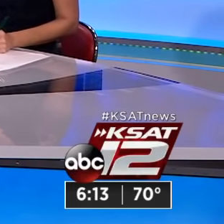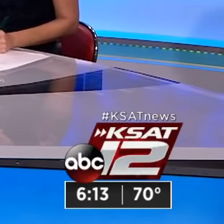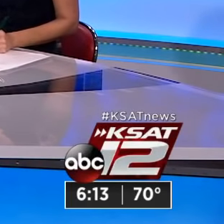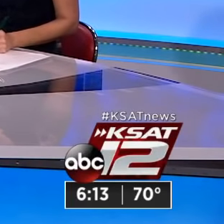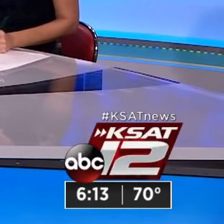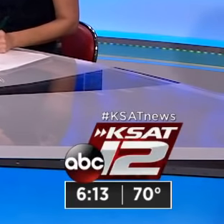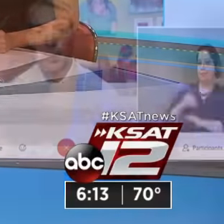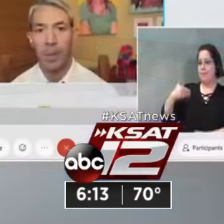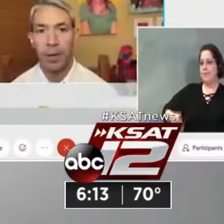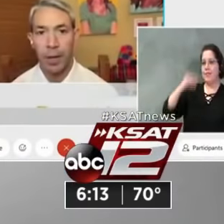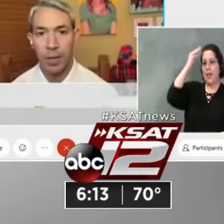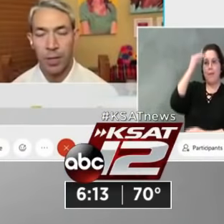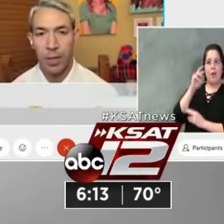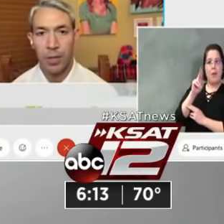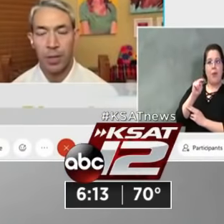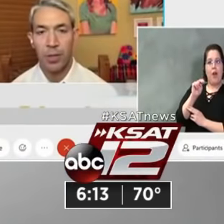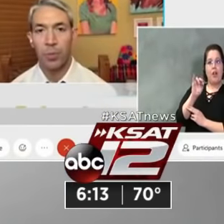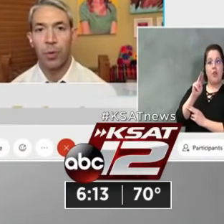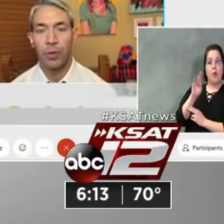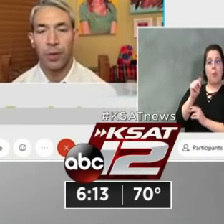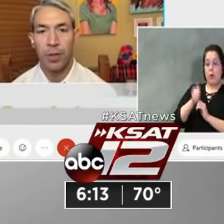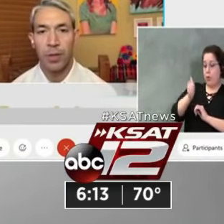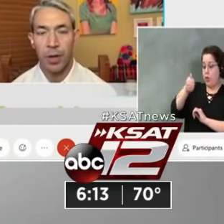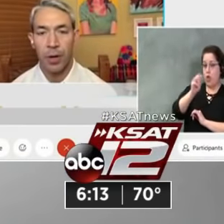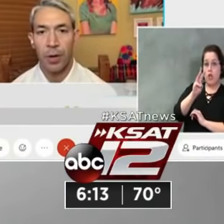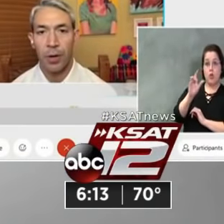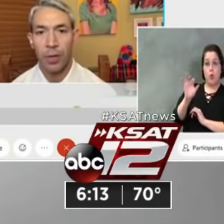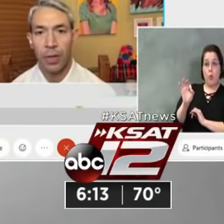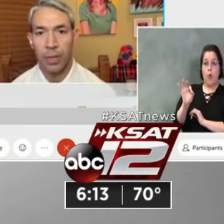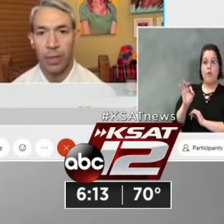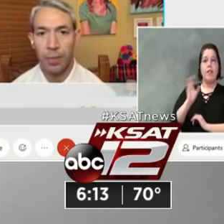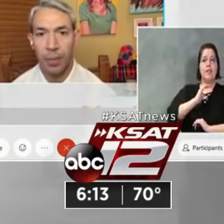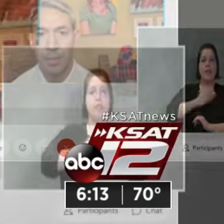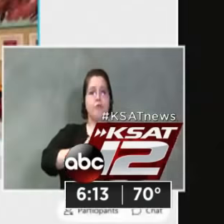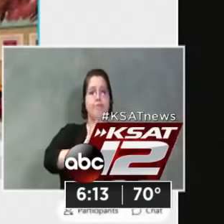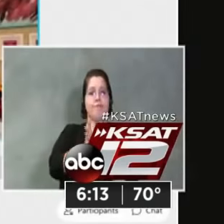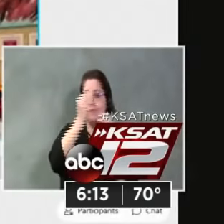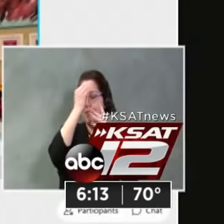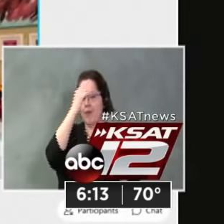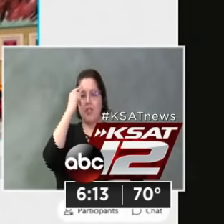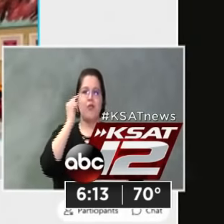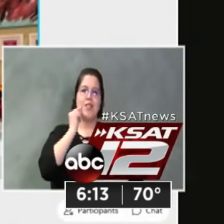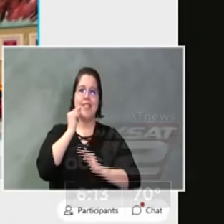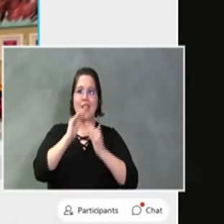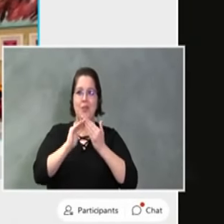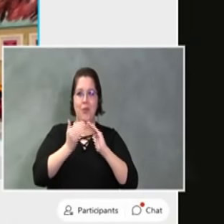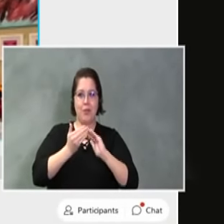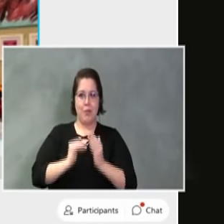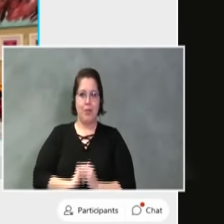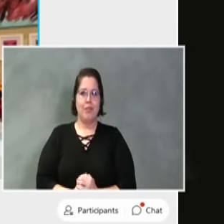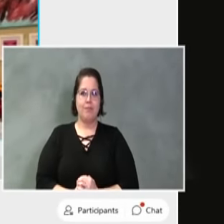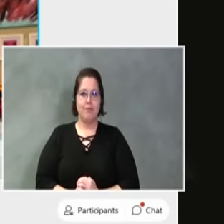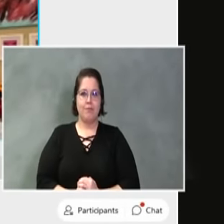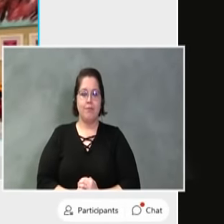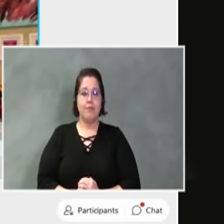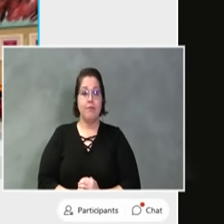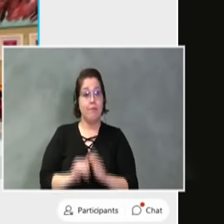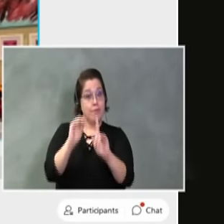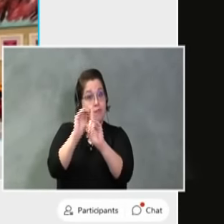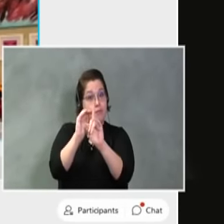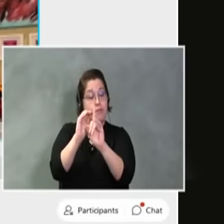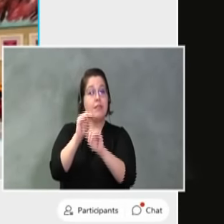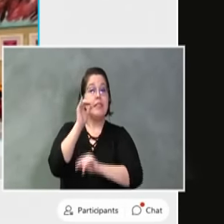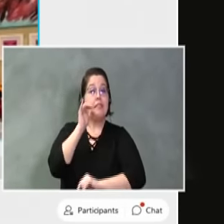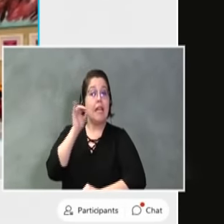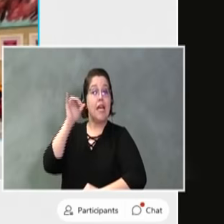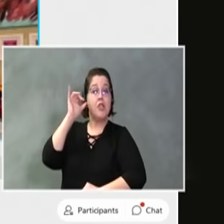certainly expect that to be much higher. So let's listen in on what's happening. Update for the San Antonio community. As a reminder, yesterday